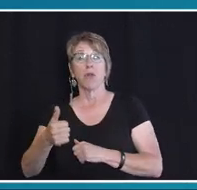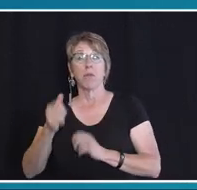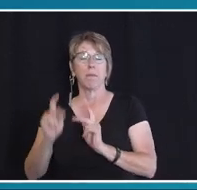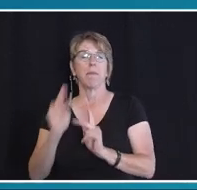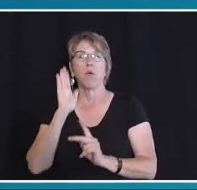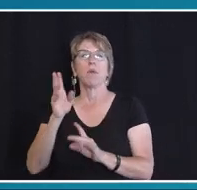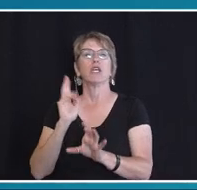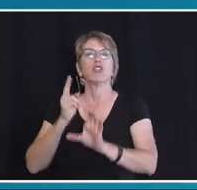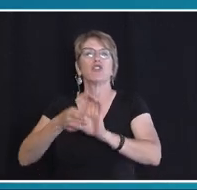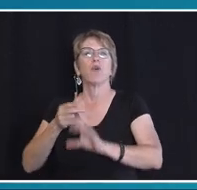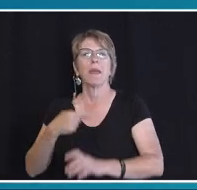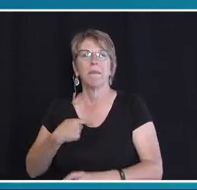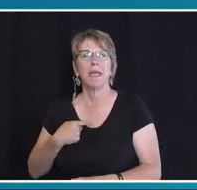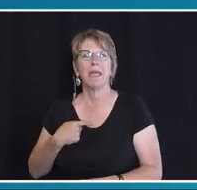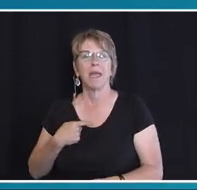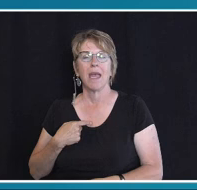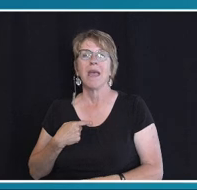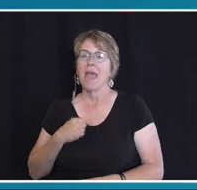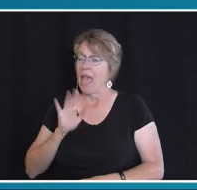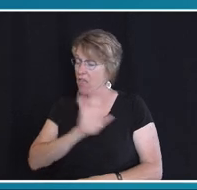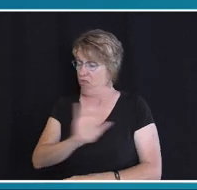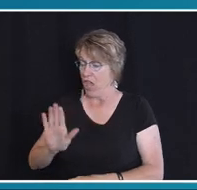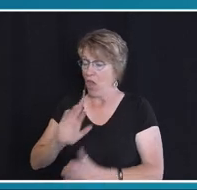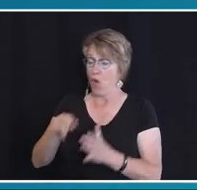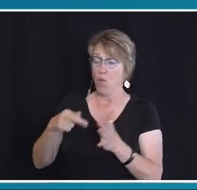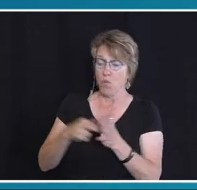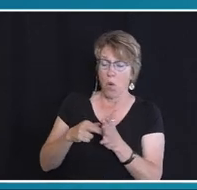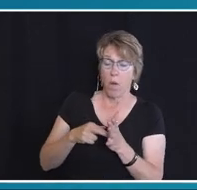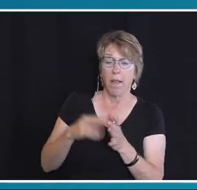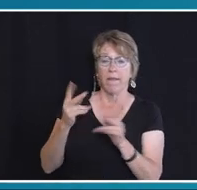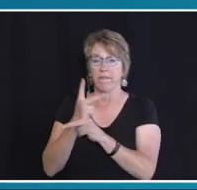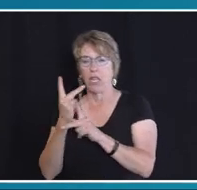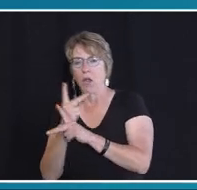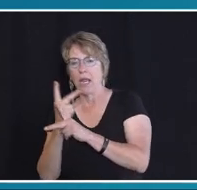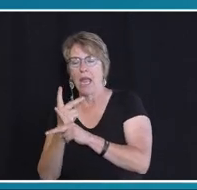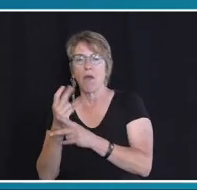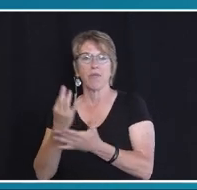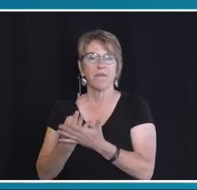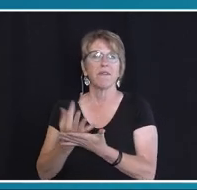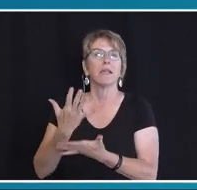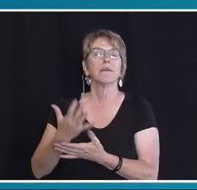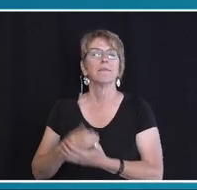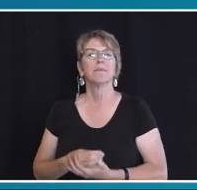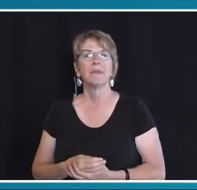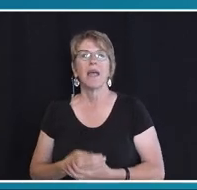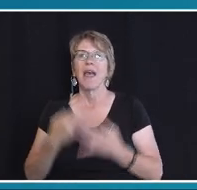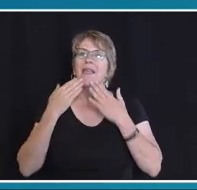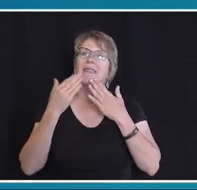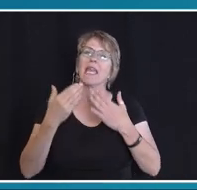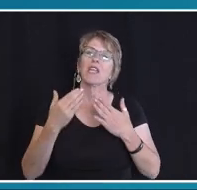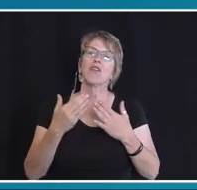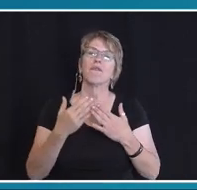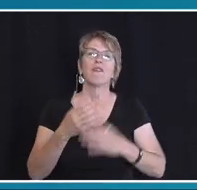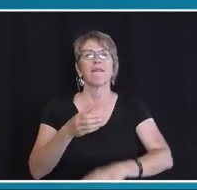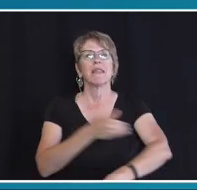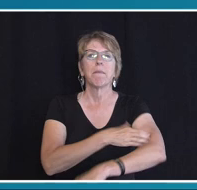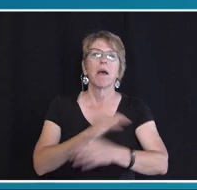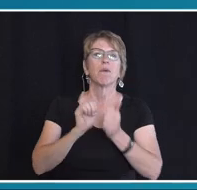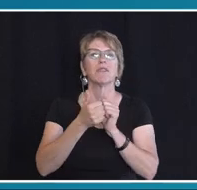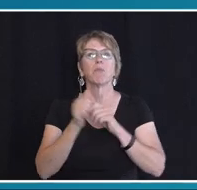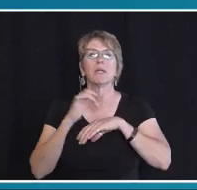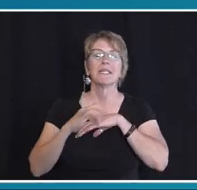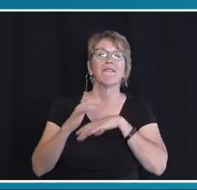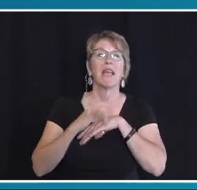will join me in playing their role into creating these funds. I appreciate everybody for making the power of sports